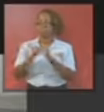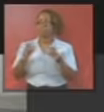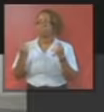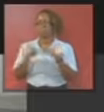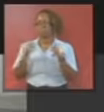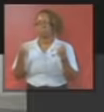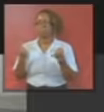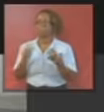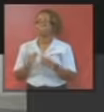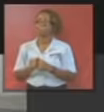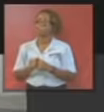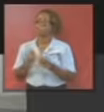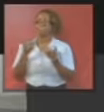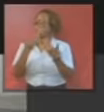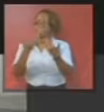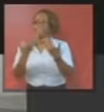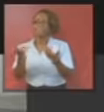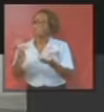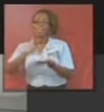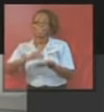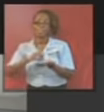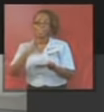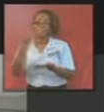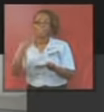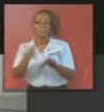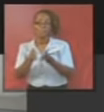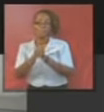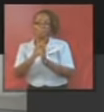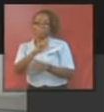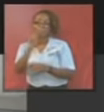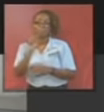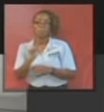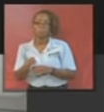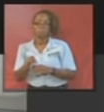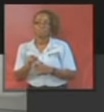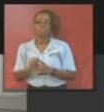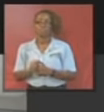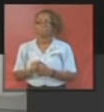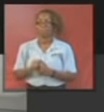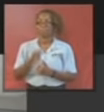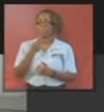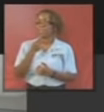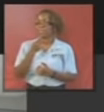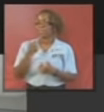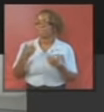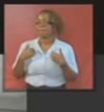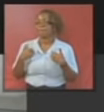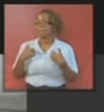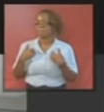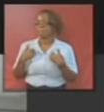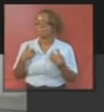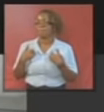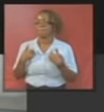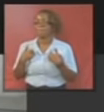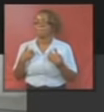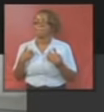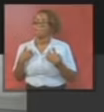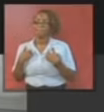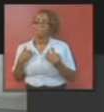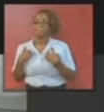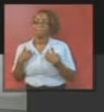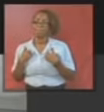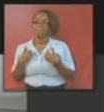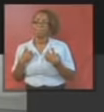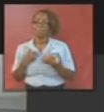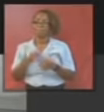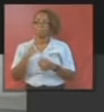Hi, thank you again for the follow-up. So really quickly, so you said that we are going through COVAX facility as well as outside of the